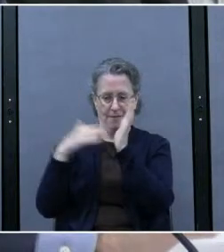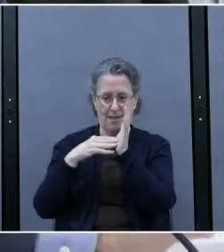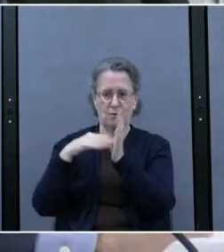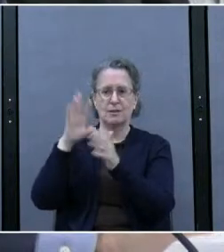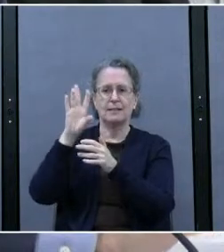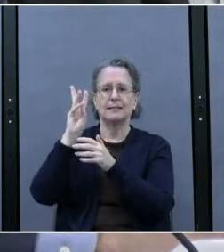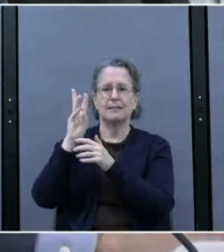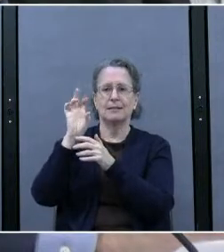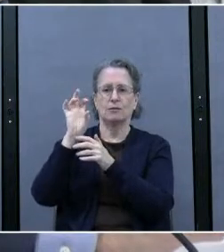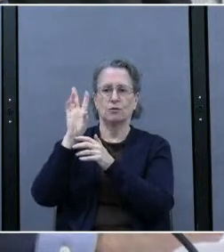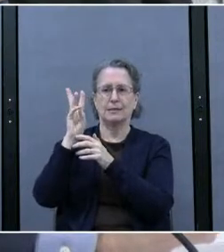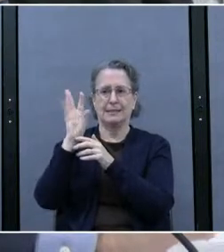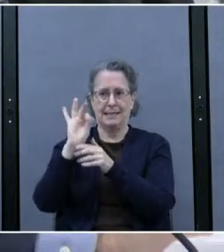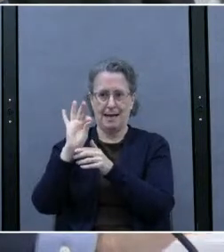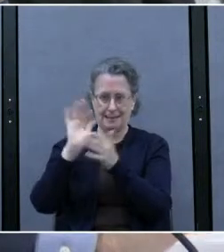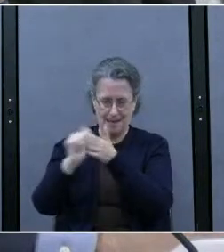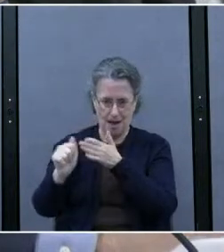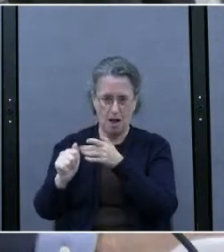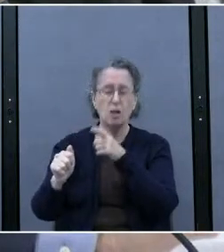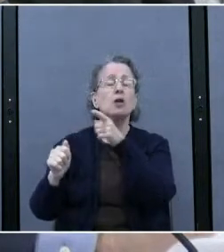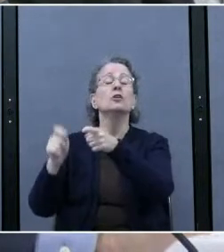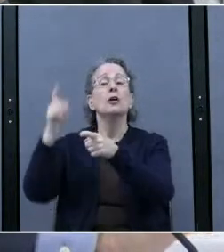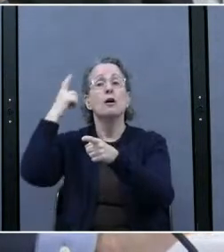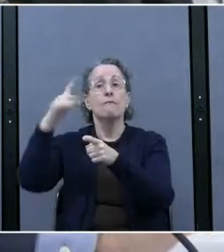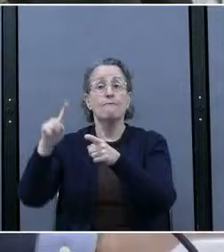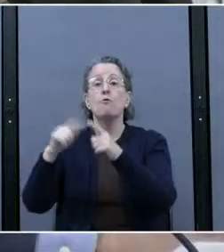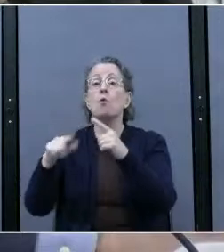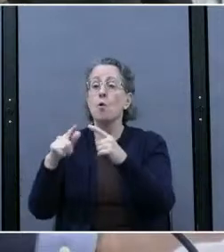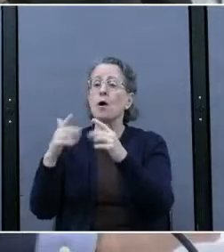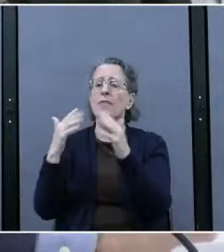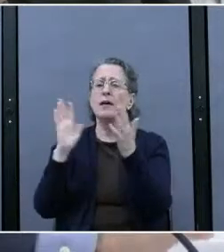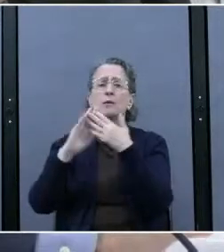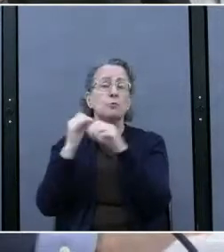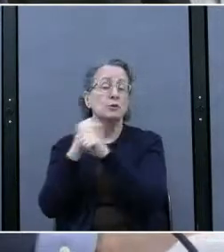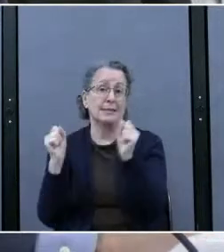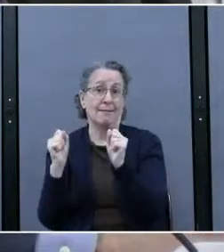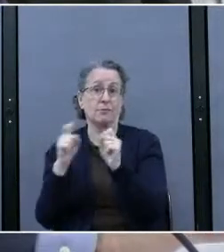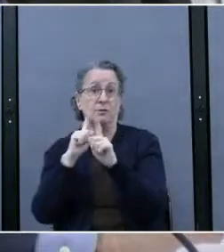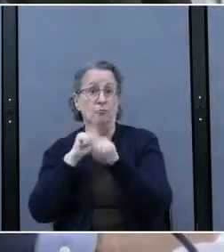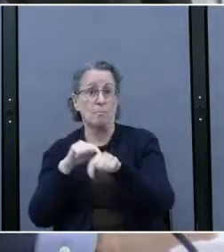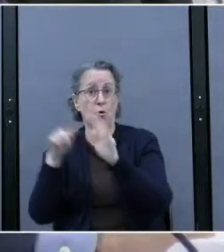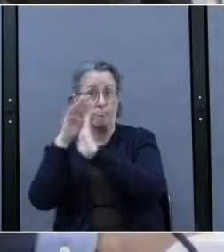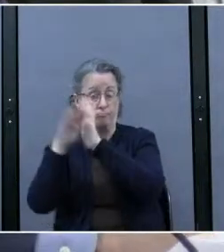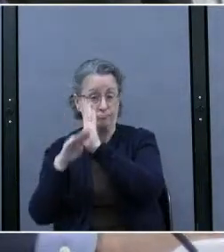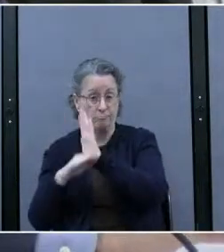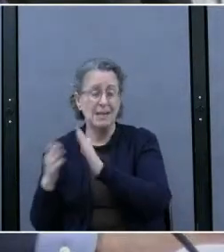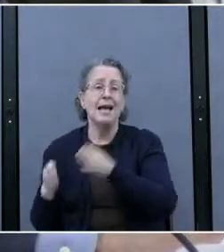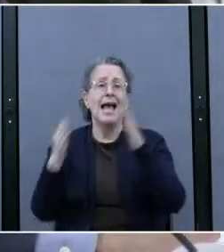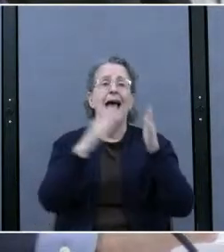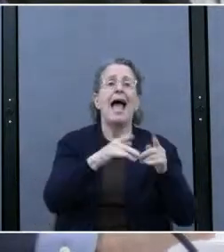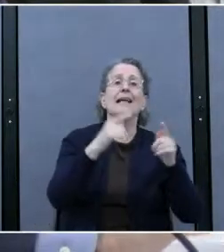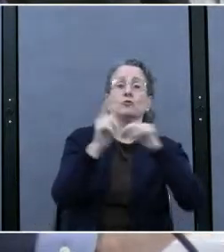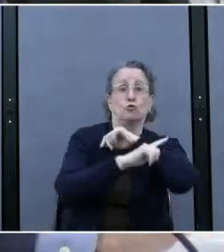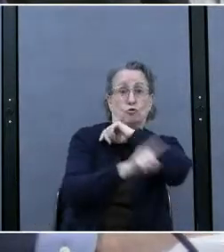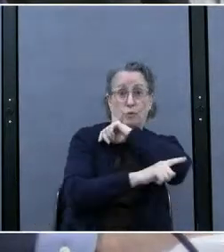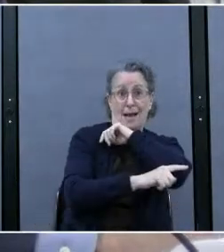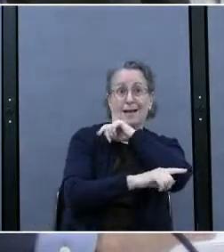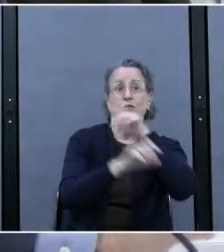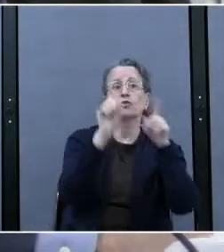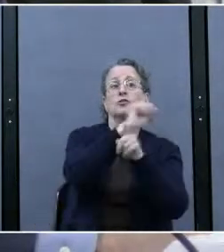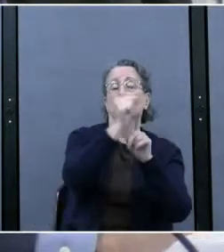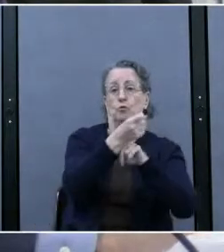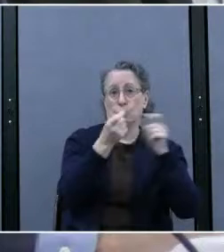$675,669. And the increased cost in solid waste services in FY25. So that's the budget year that we're in right now, which came